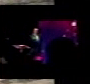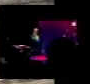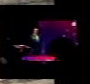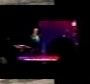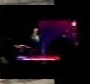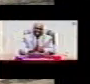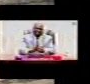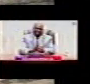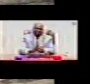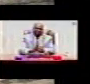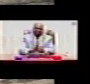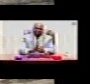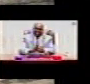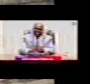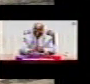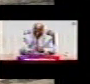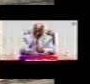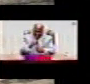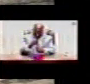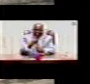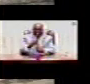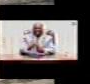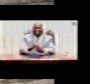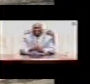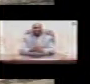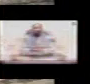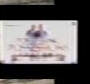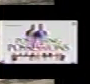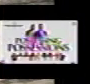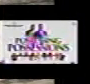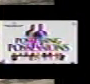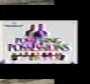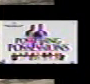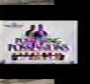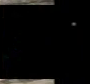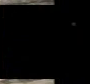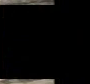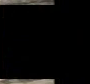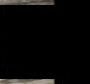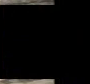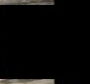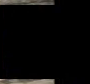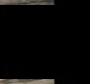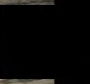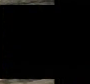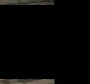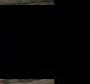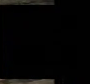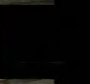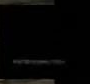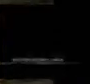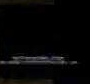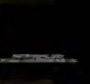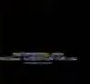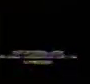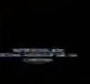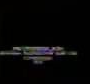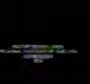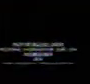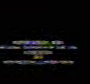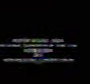that message. That's a dynamic. Now, if you can't, the miracles were so much